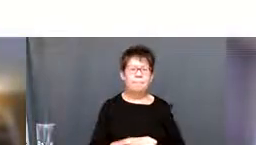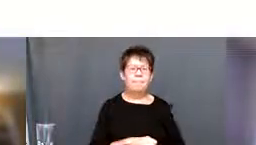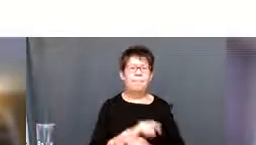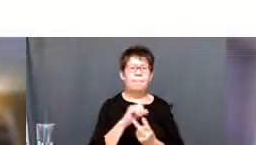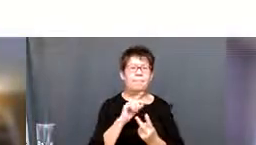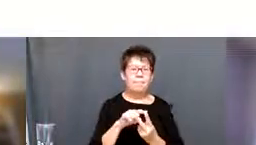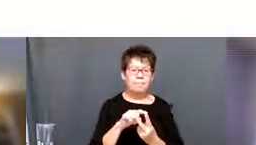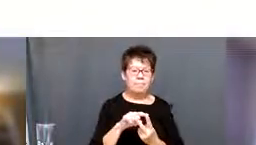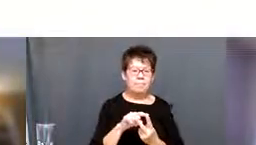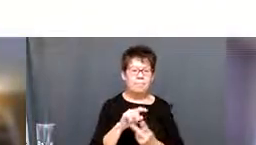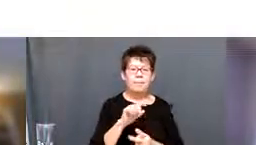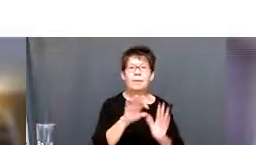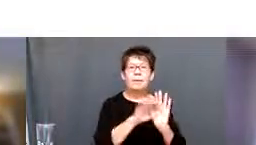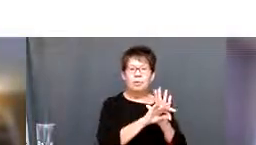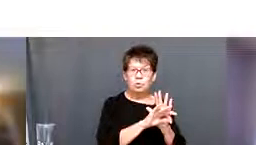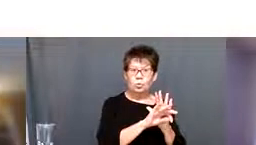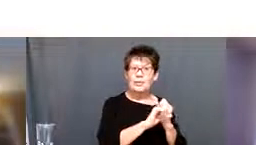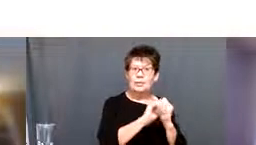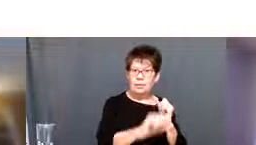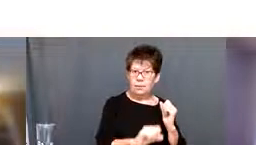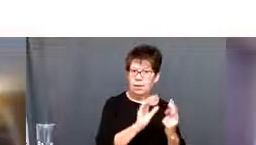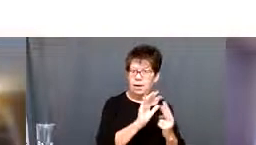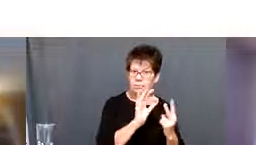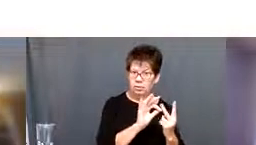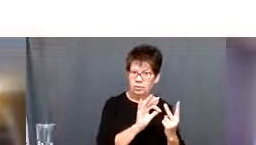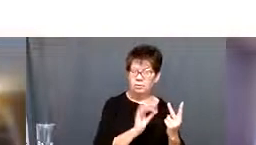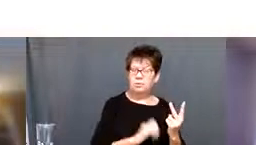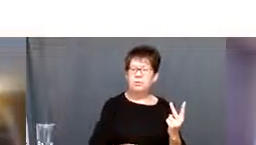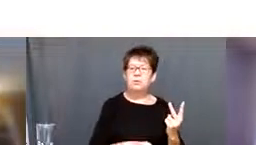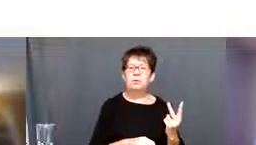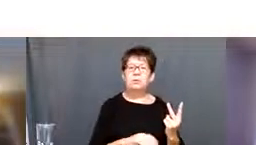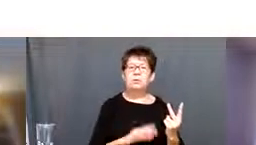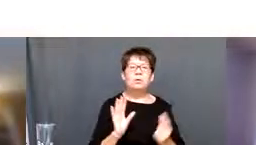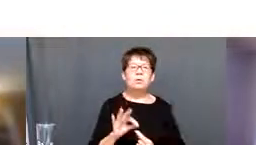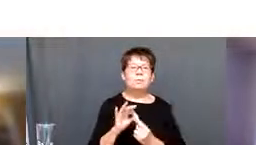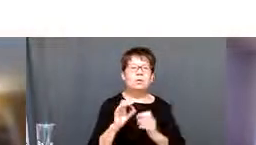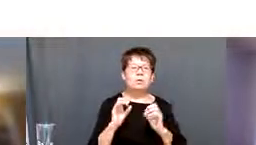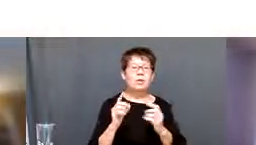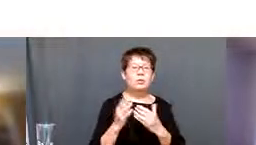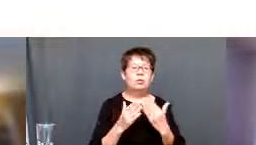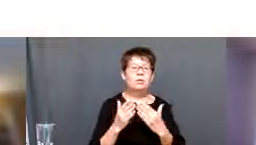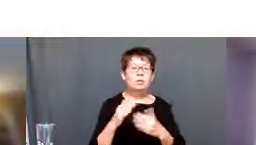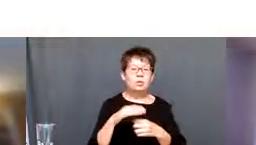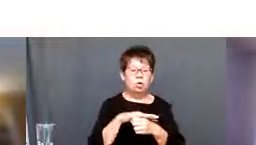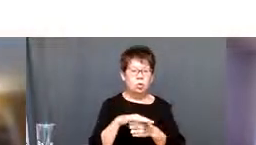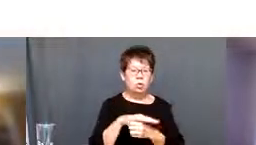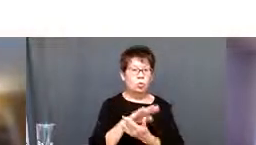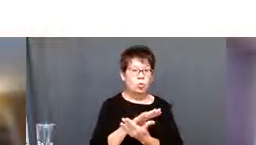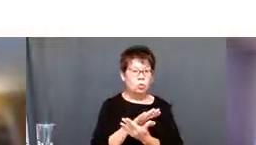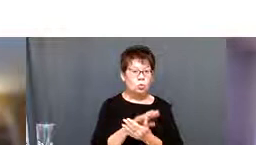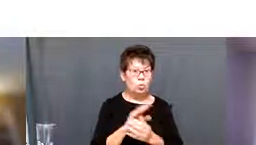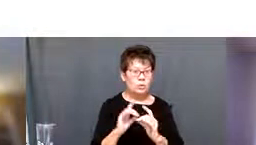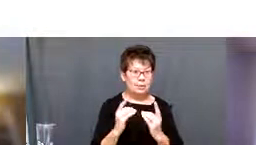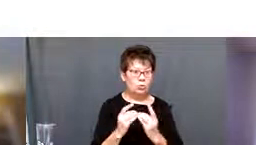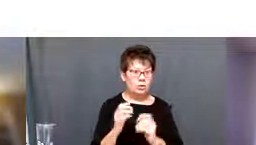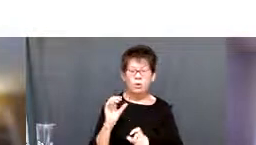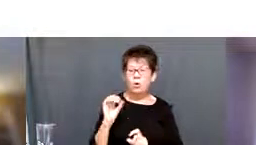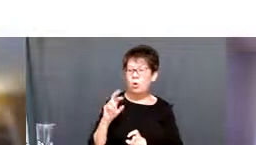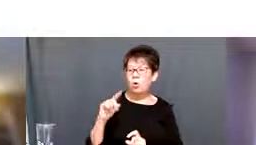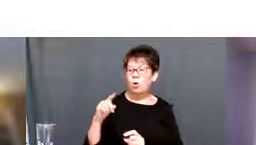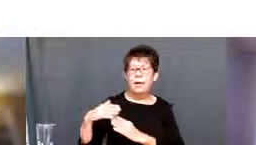the option to choose the TEIS extended option, you'll have special education services in the local school district, or you can choose to